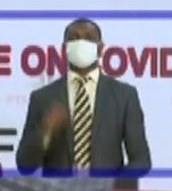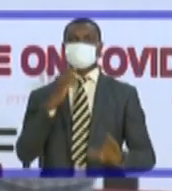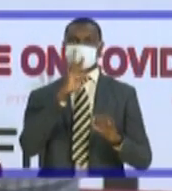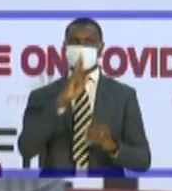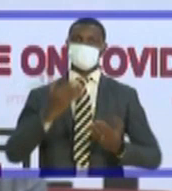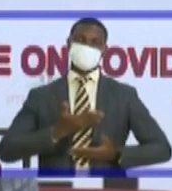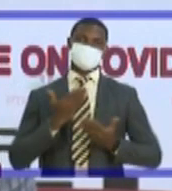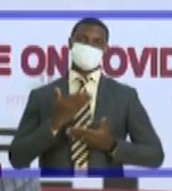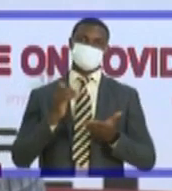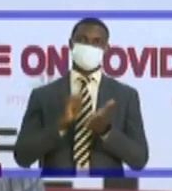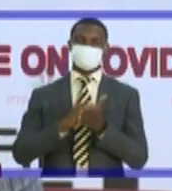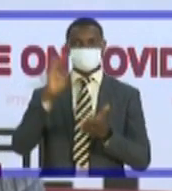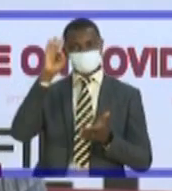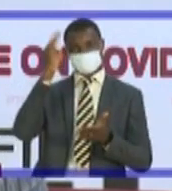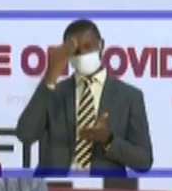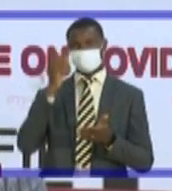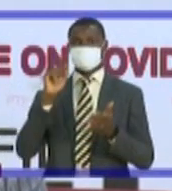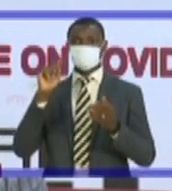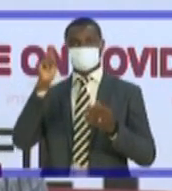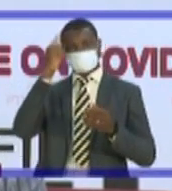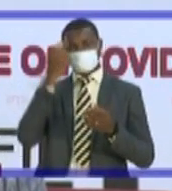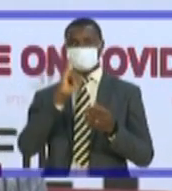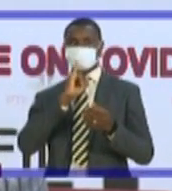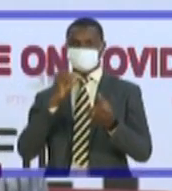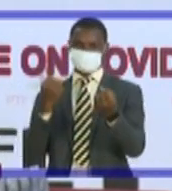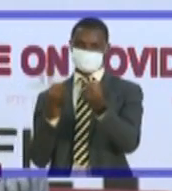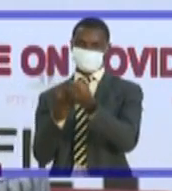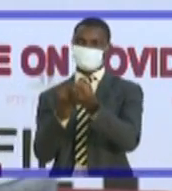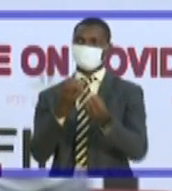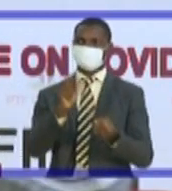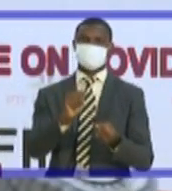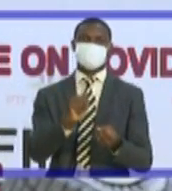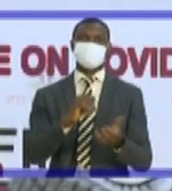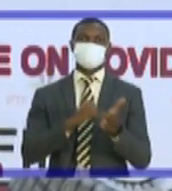that federal government has come to support them and is going a long way